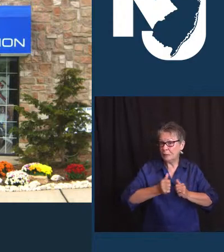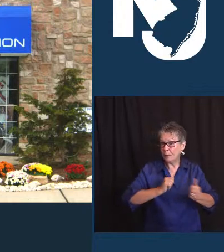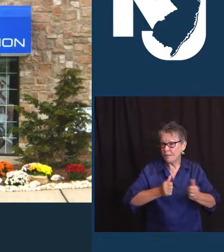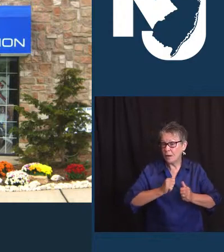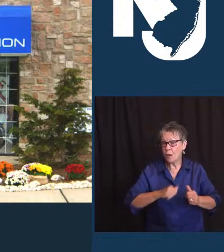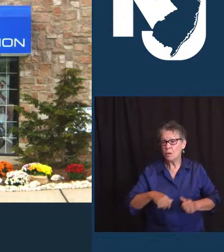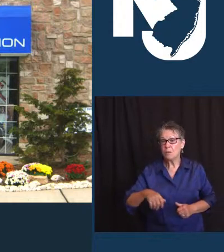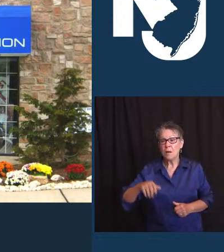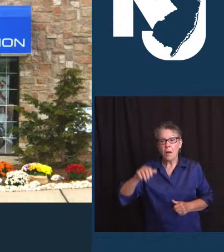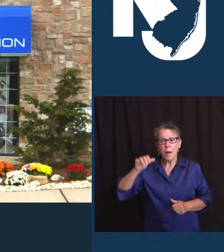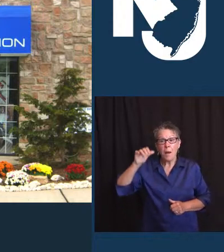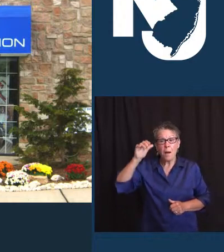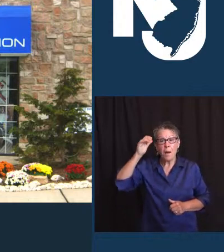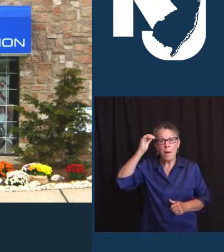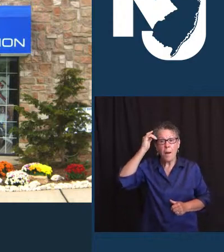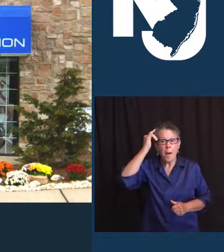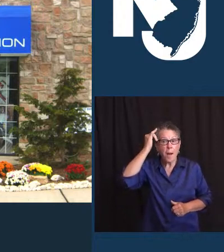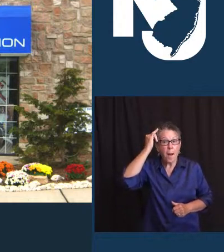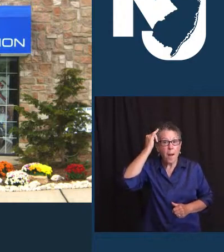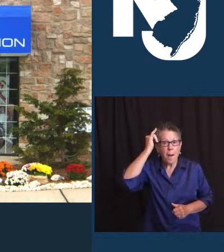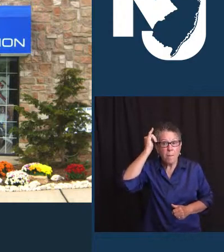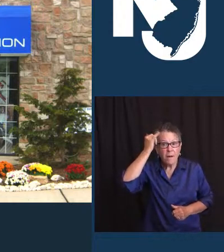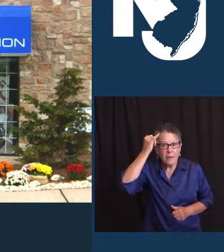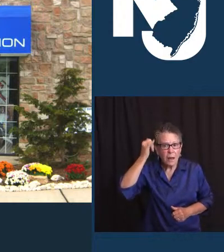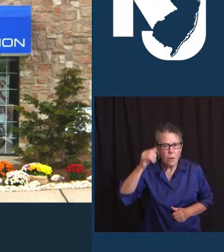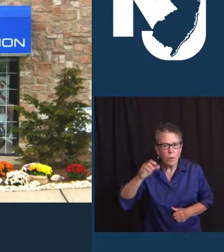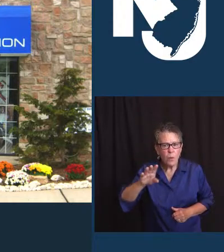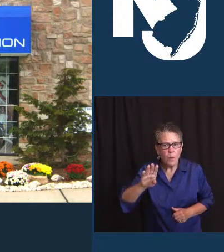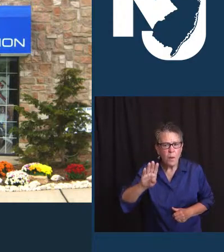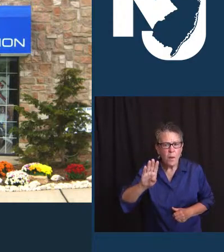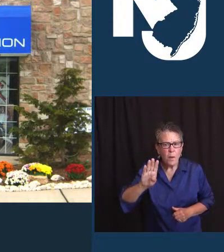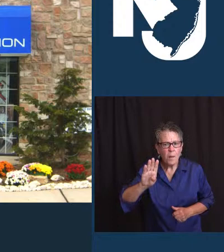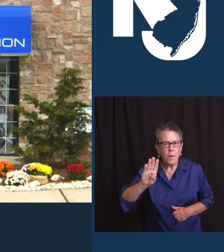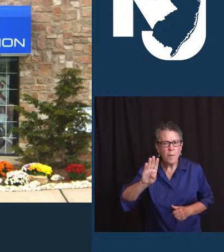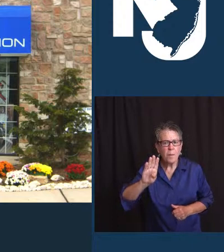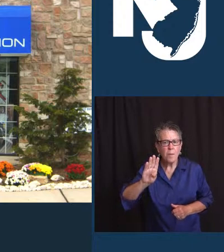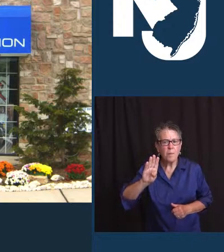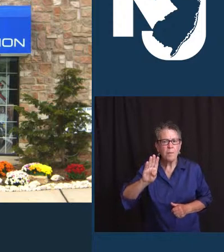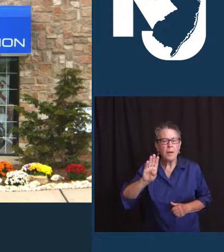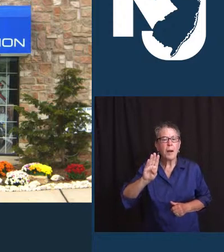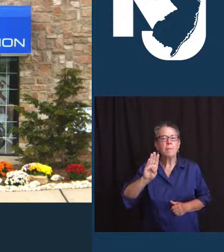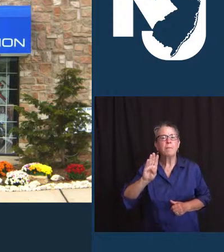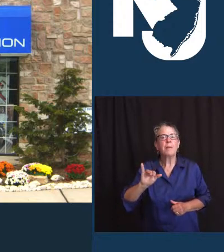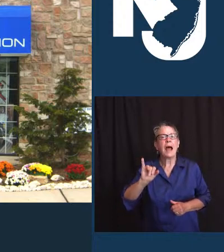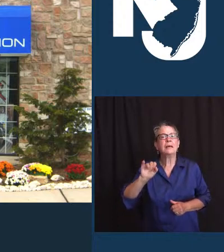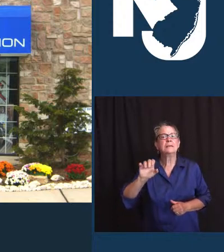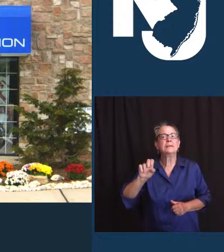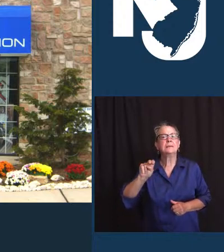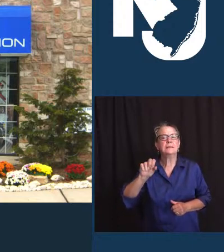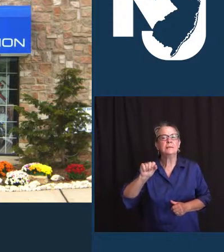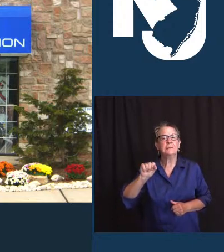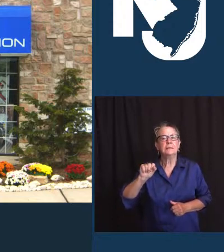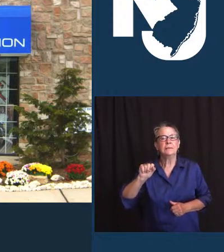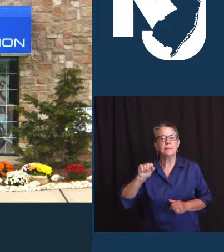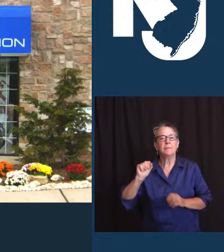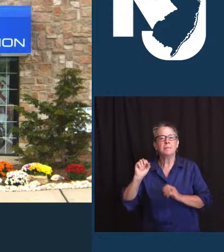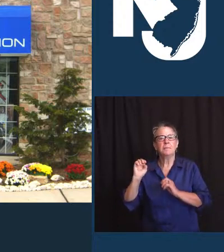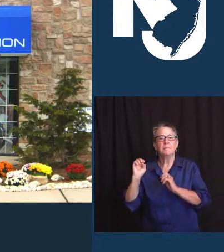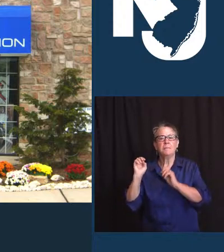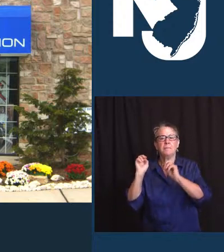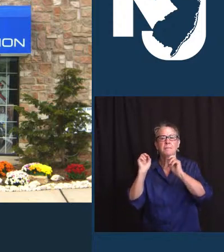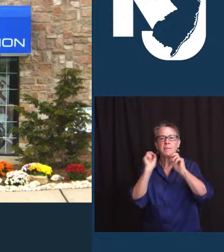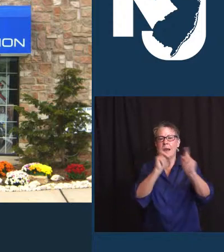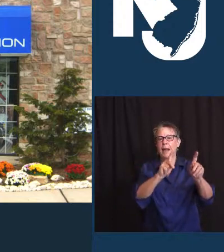Buffalo. They wore for several months this summer with great pride the Trenton Thunder uniform as the Toronto Blue